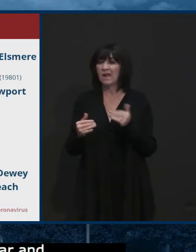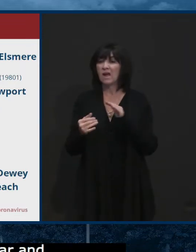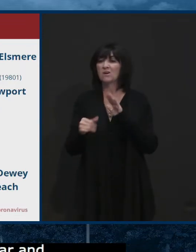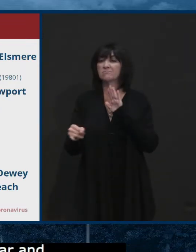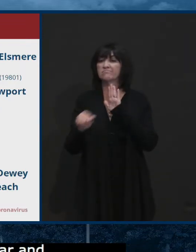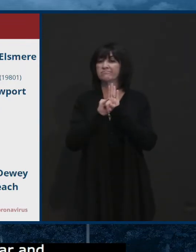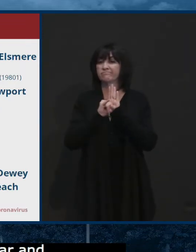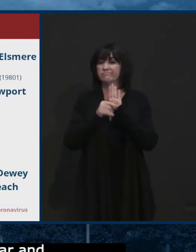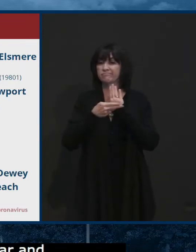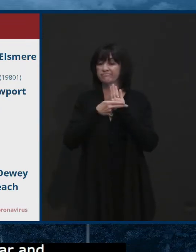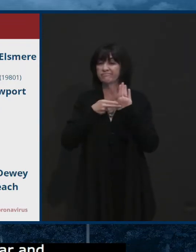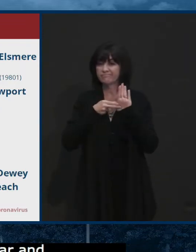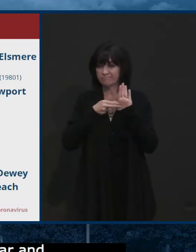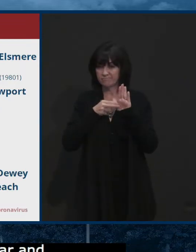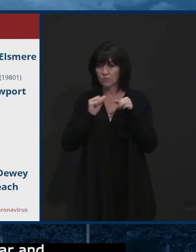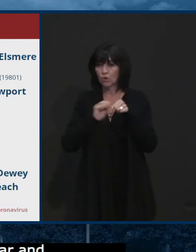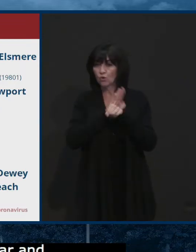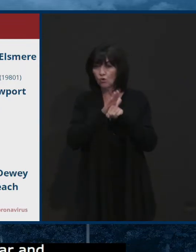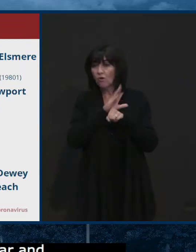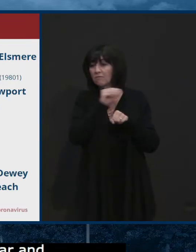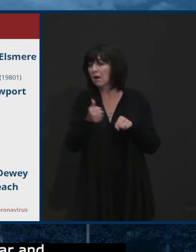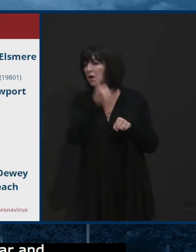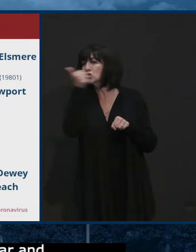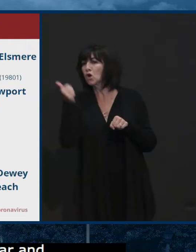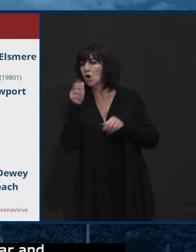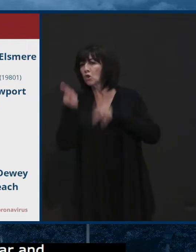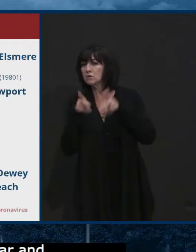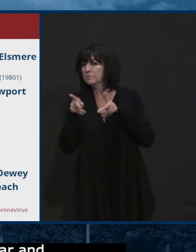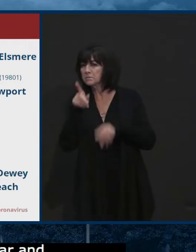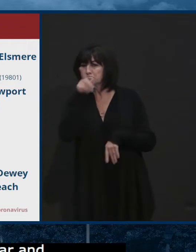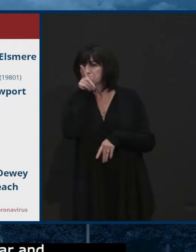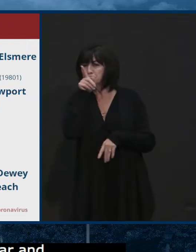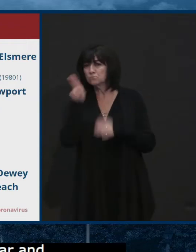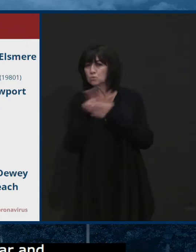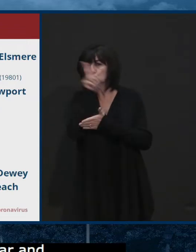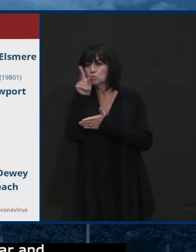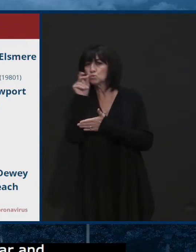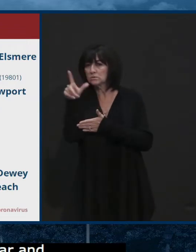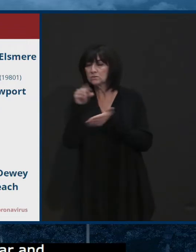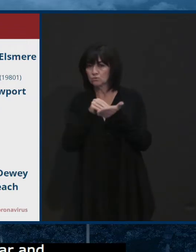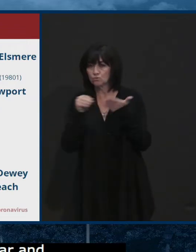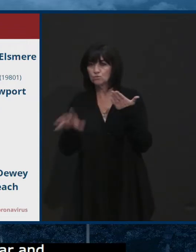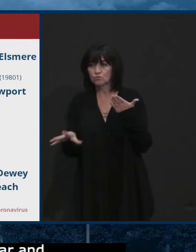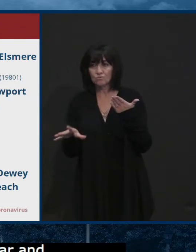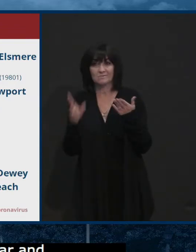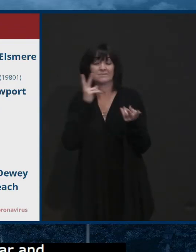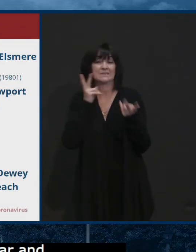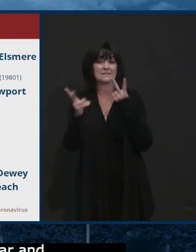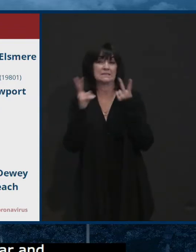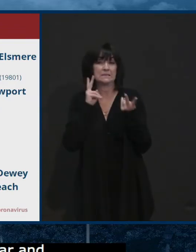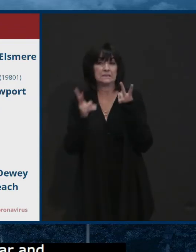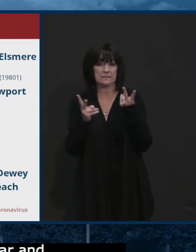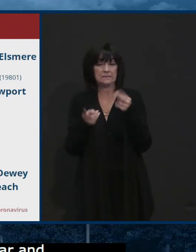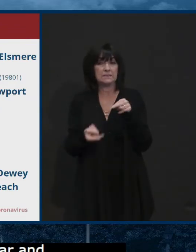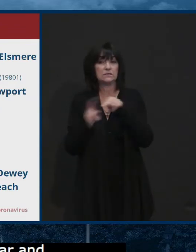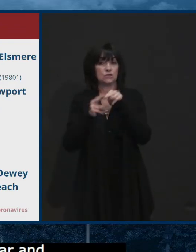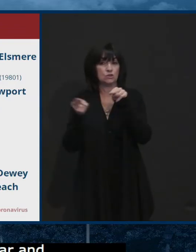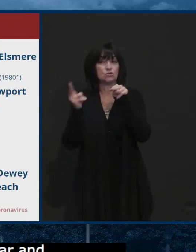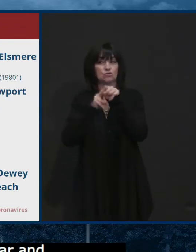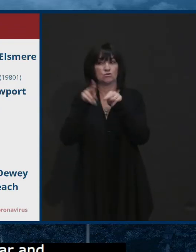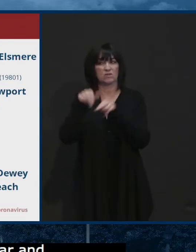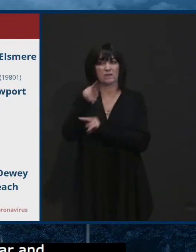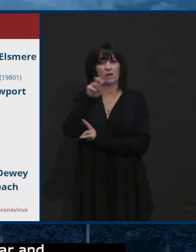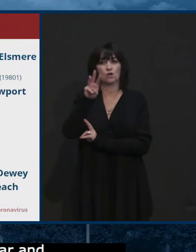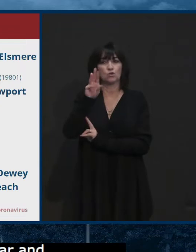individuals not UD students. So we are again seeing some increases in the Newark areas,